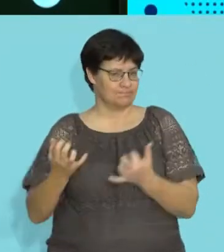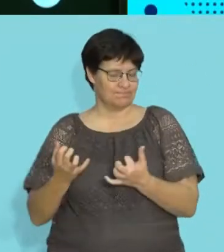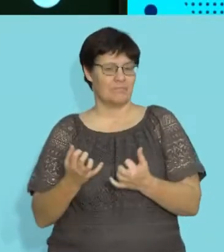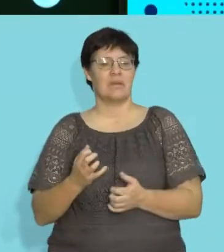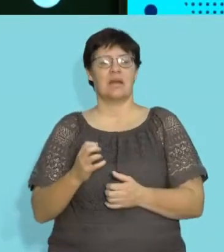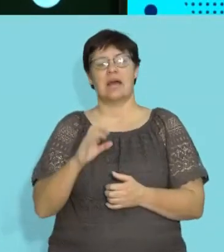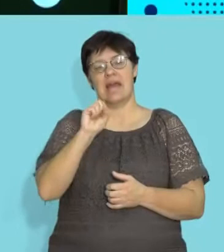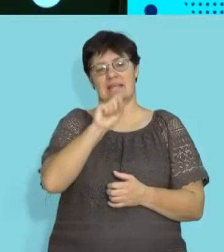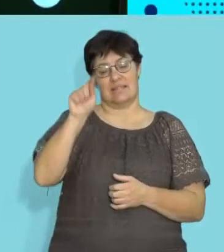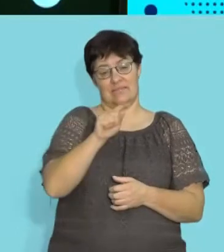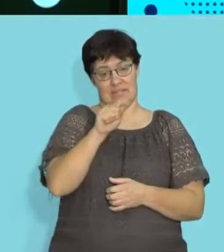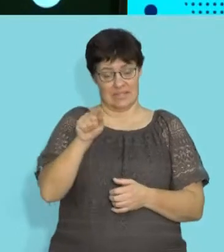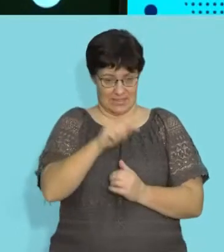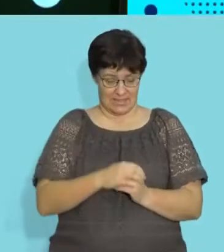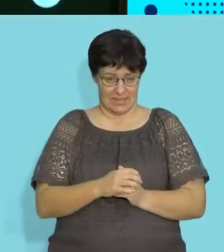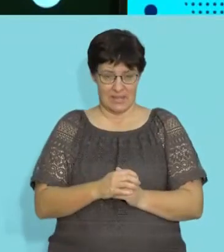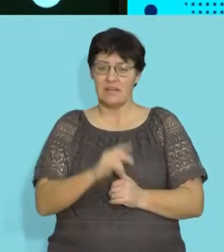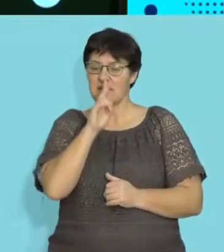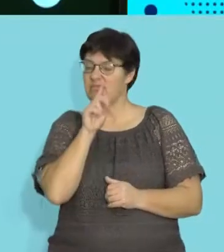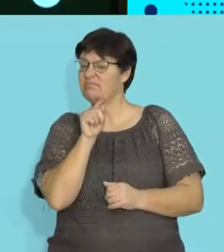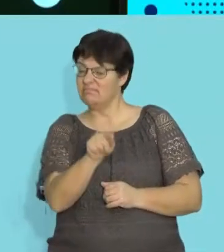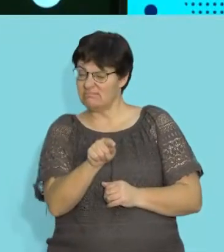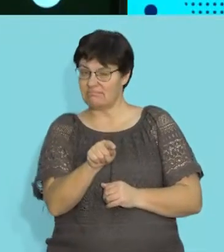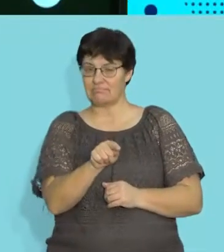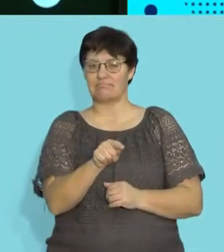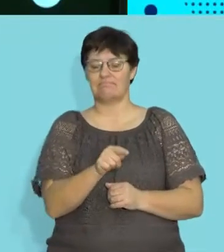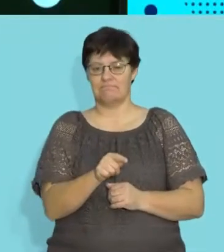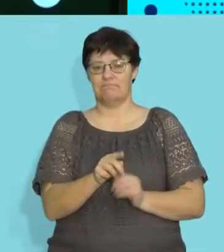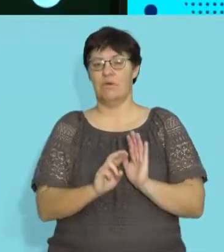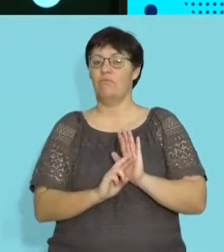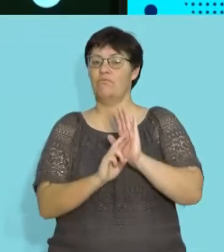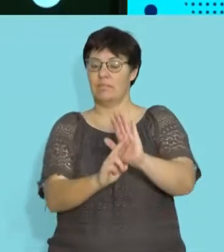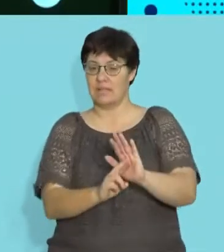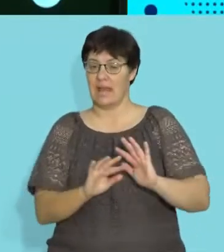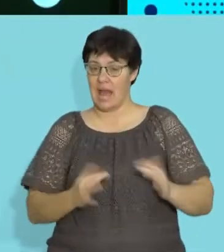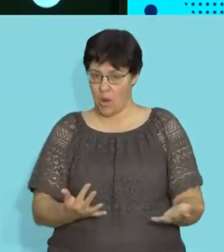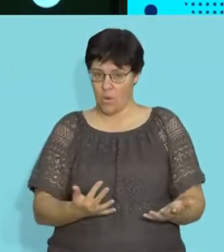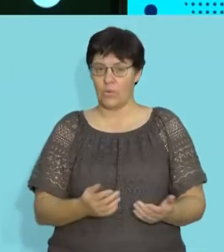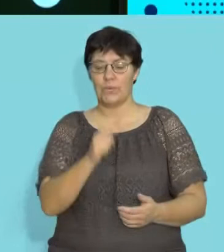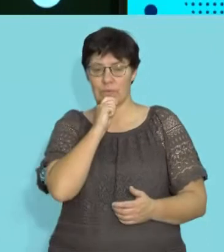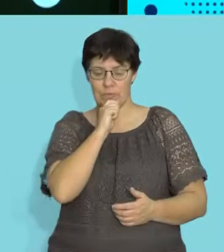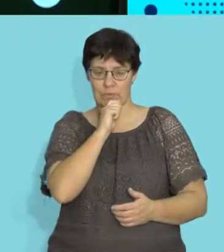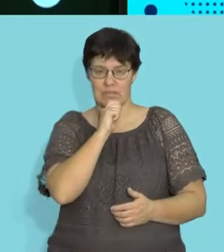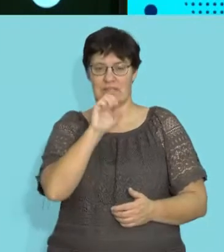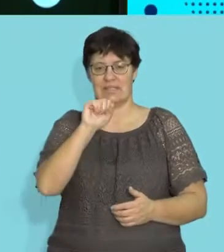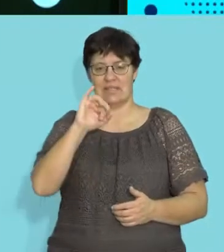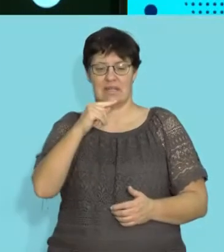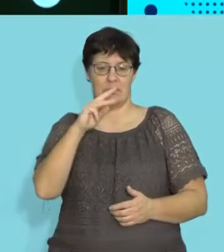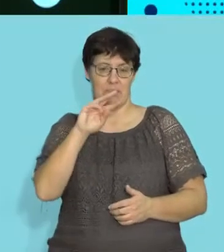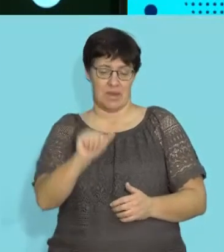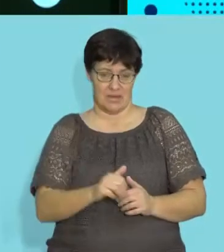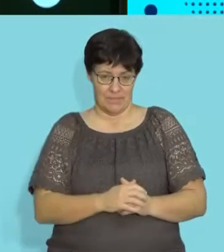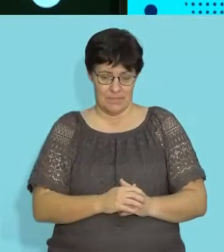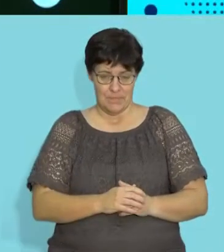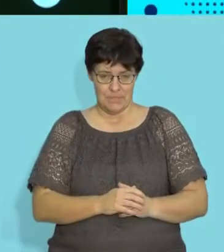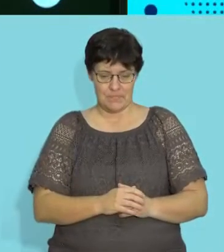sum to infinity, and we're going to look at how the sum to infinity can be represented using sigma. Great,